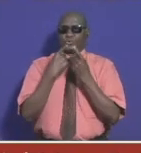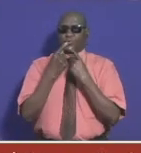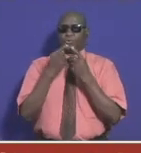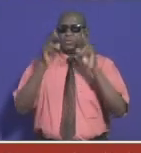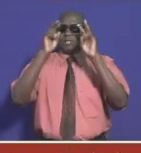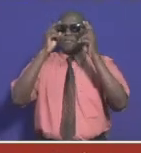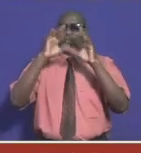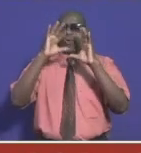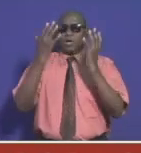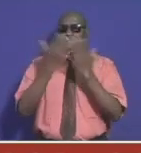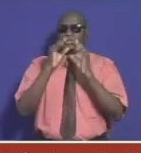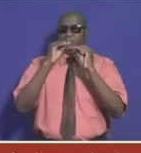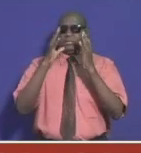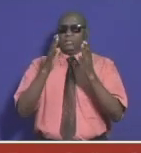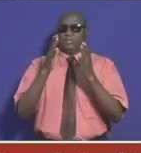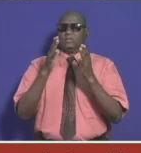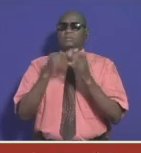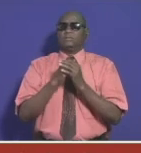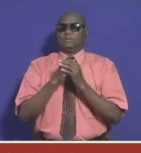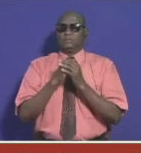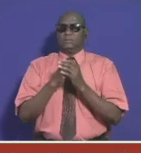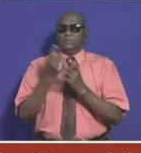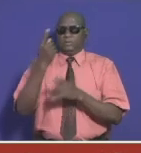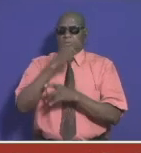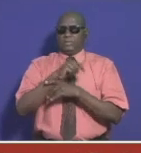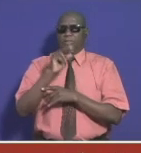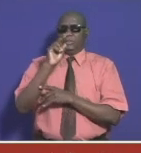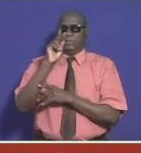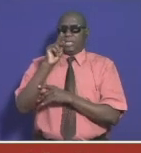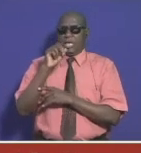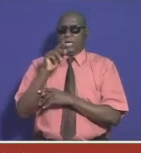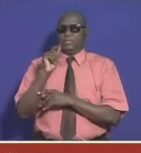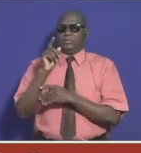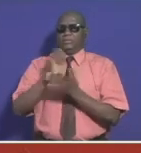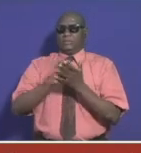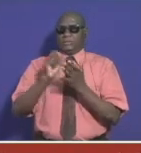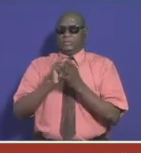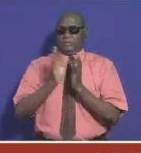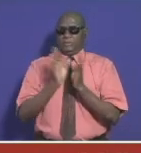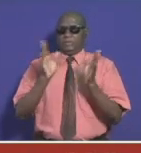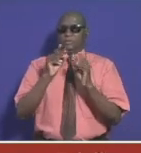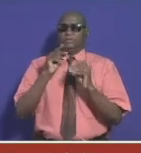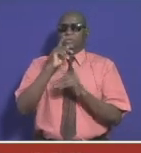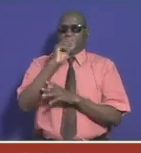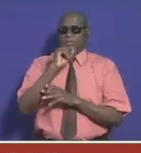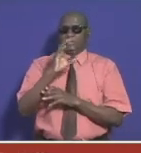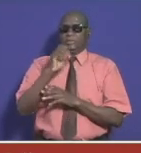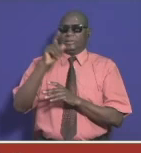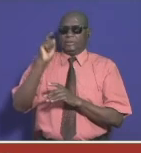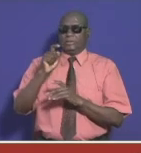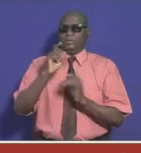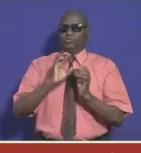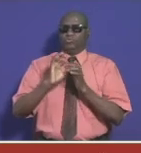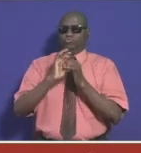World Teachers' Day, NAT Secretary General Colin Soyou said there is need for Teachers Service Commission, TSC, to join forces with